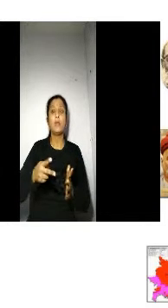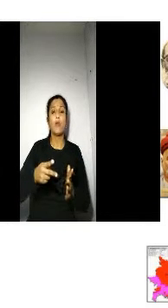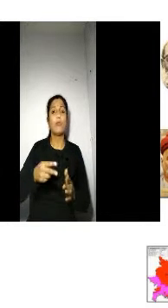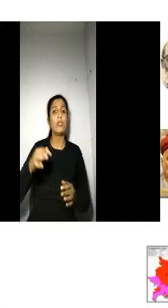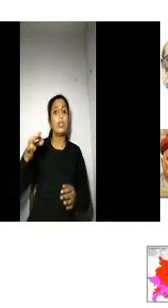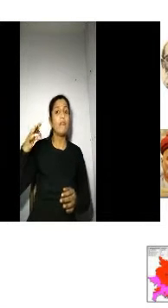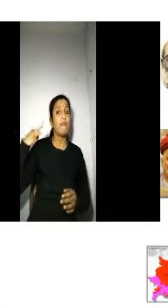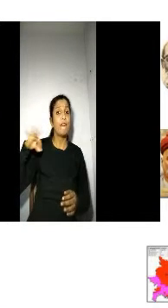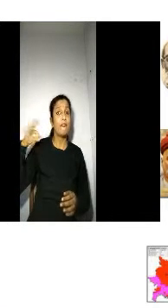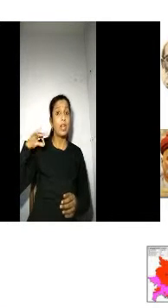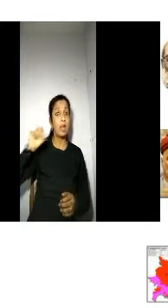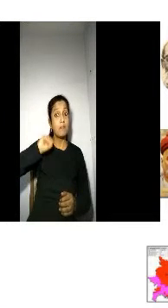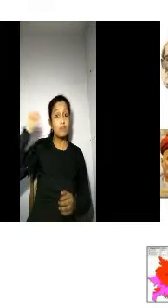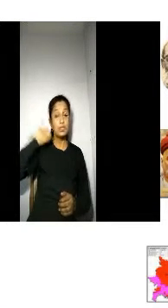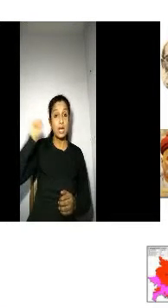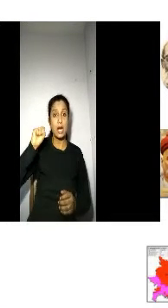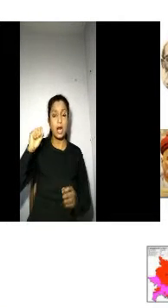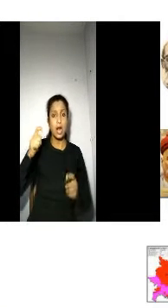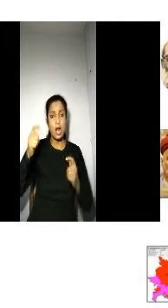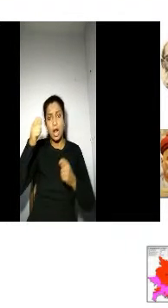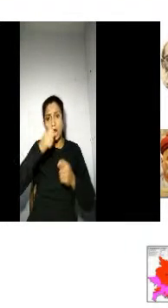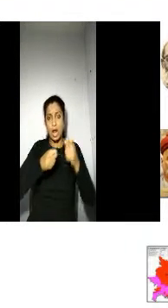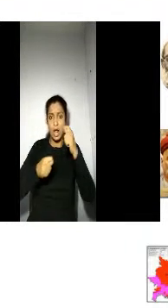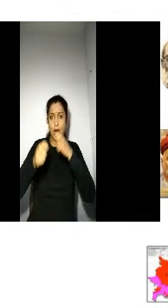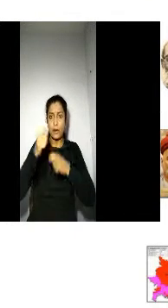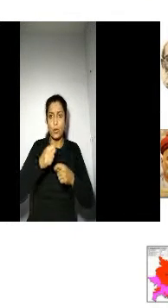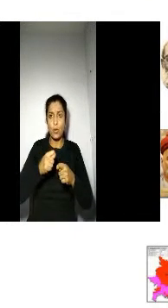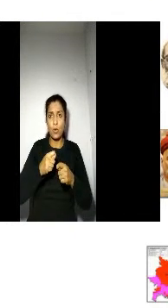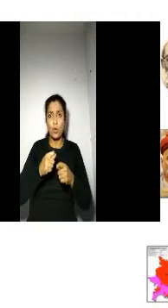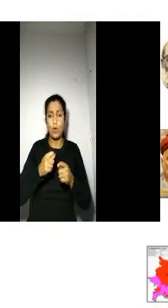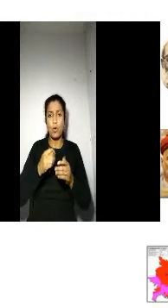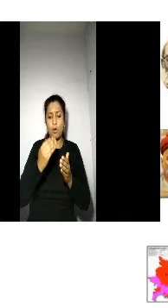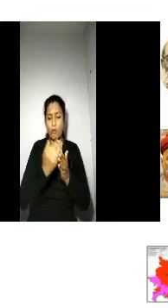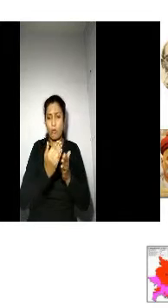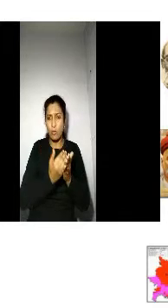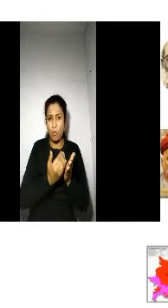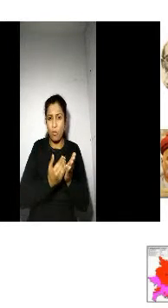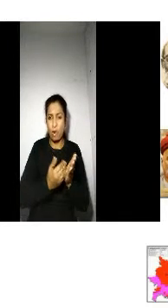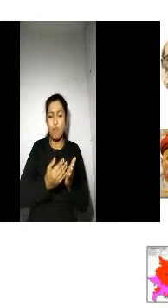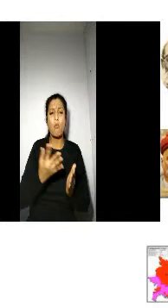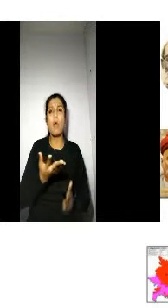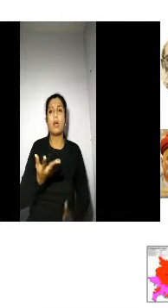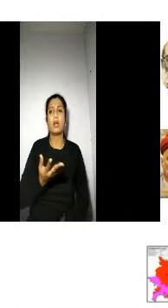moderates in the freedom struggle?